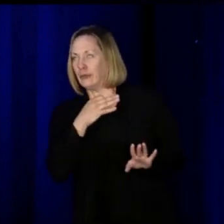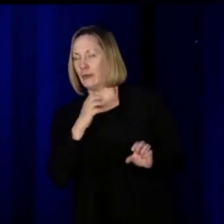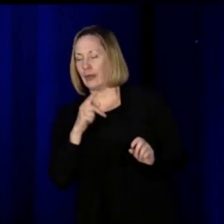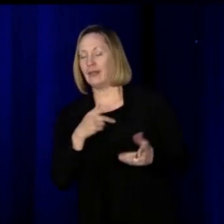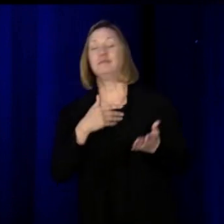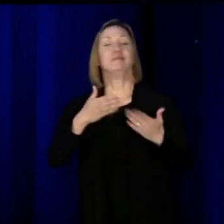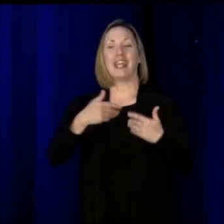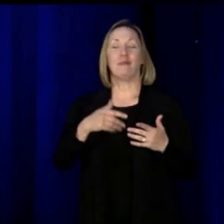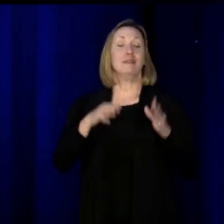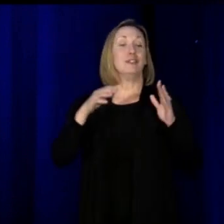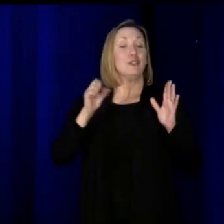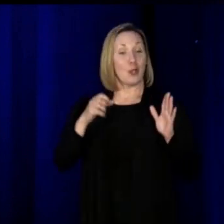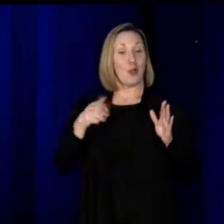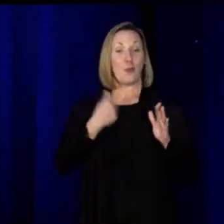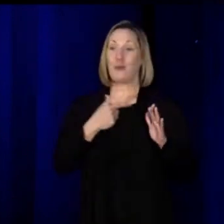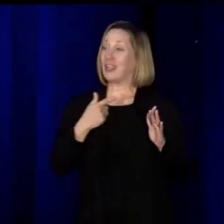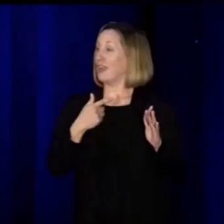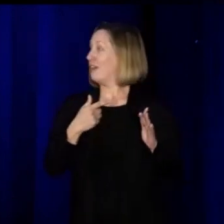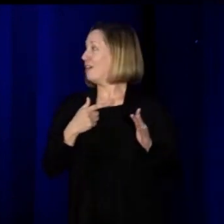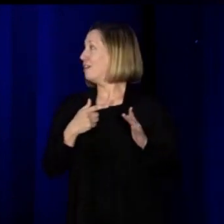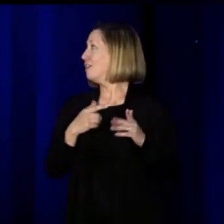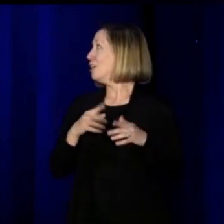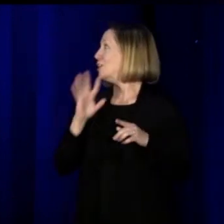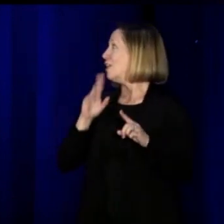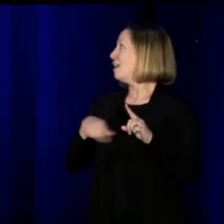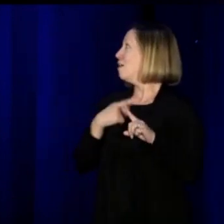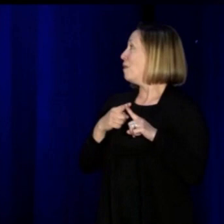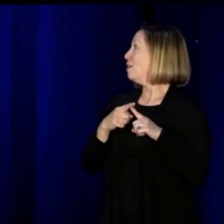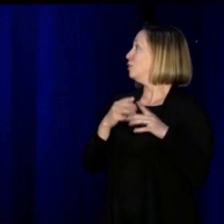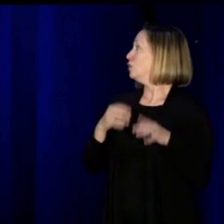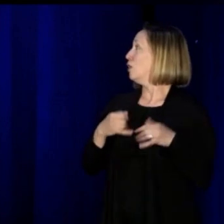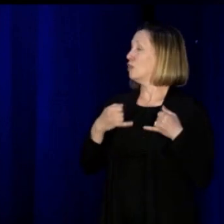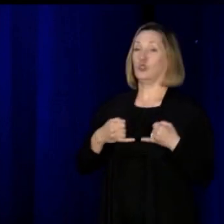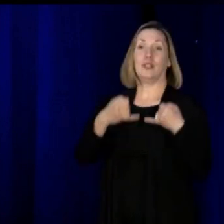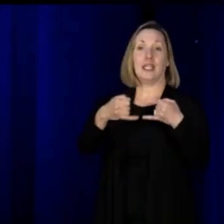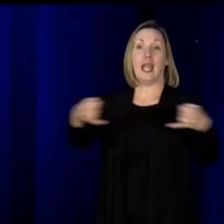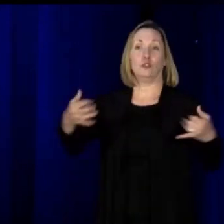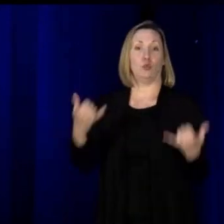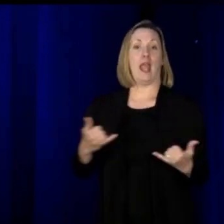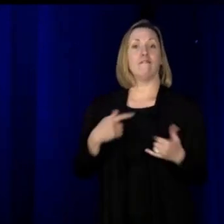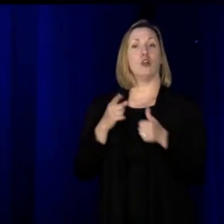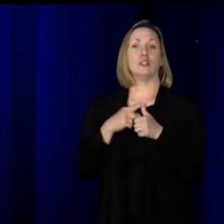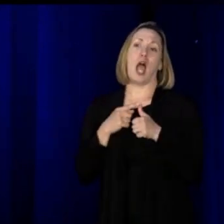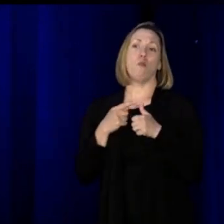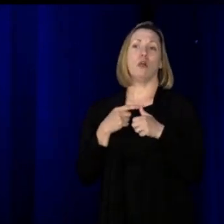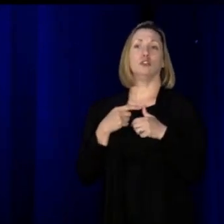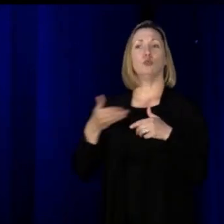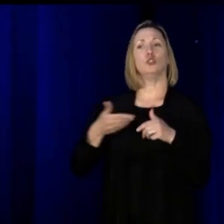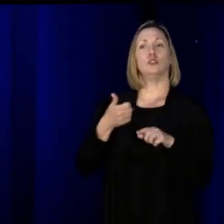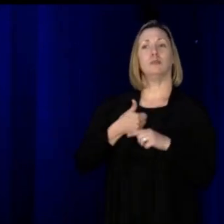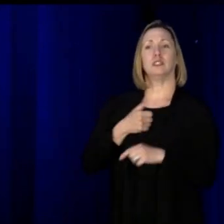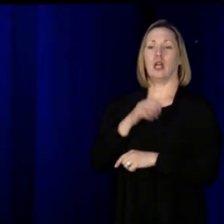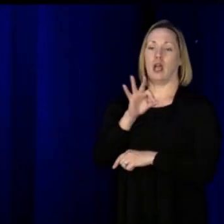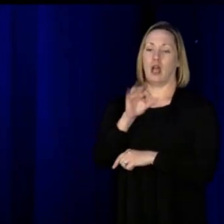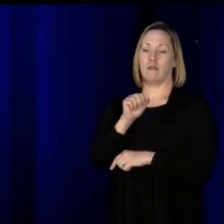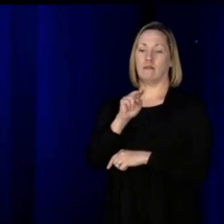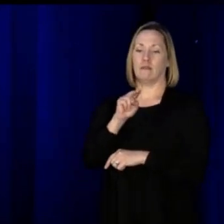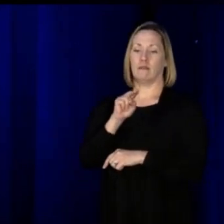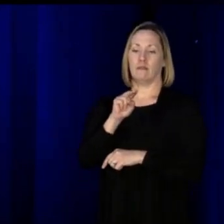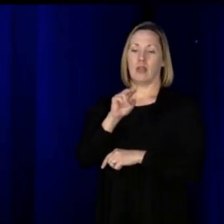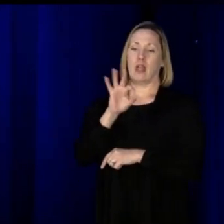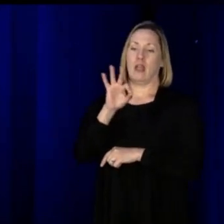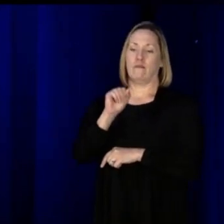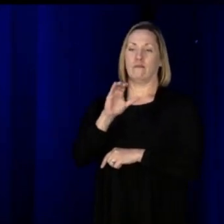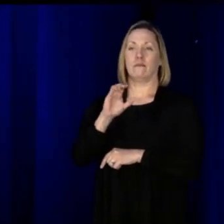Amazing. Okay, so we are talking about the edge today. First of all, I want to introduce myself. My name is Facundo Giuliani. I'm from Buenos Aires,